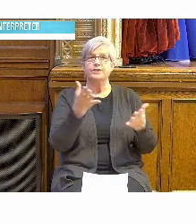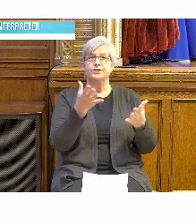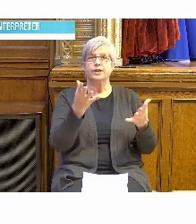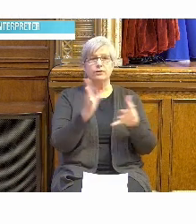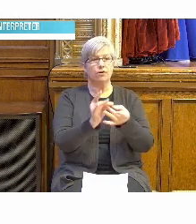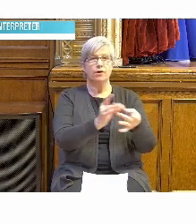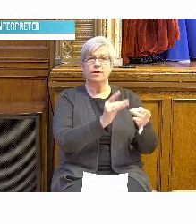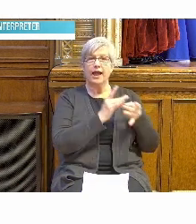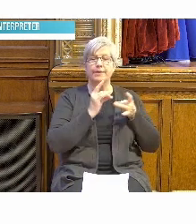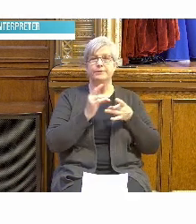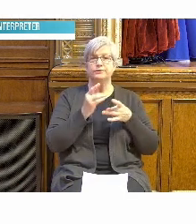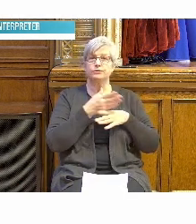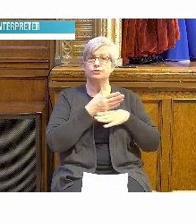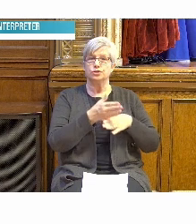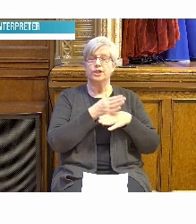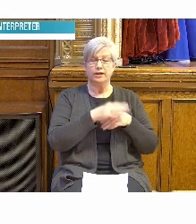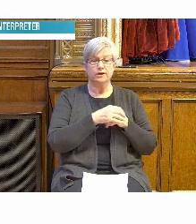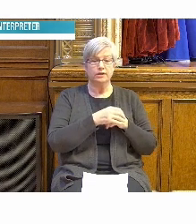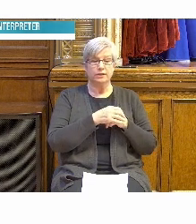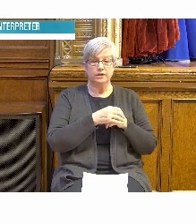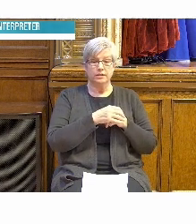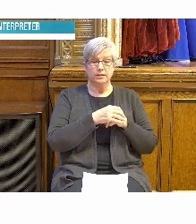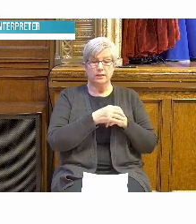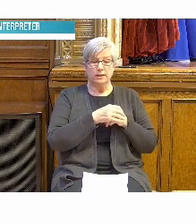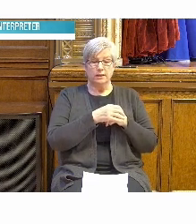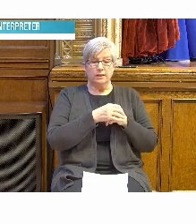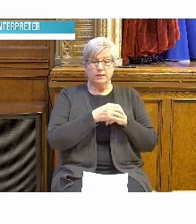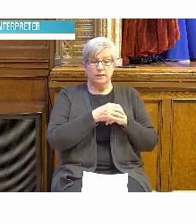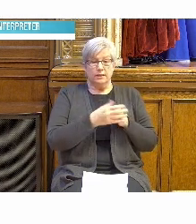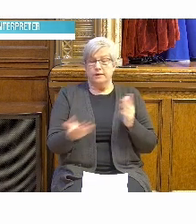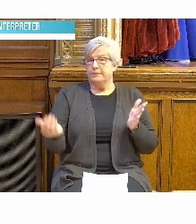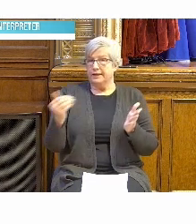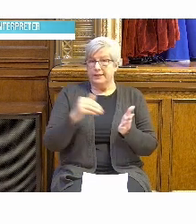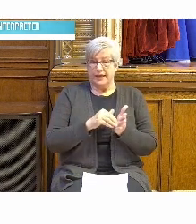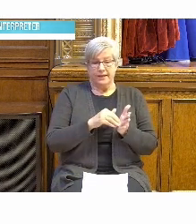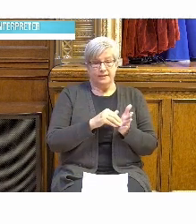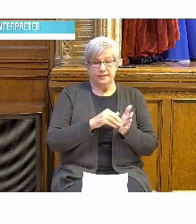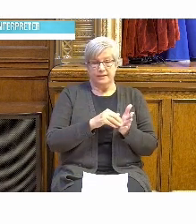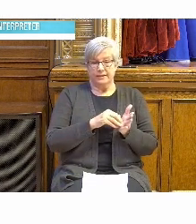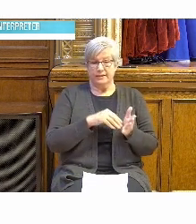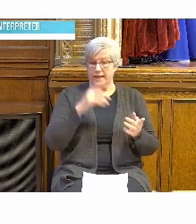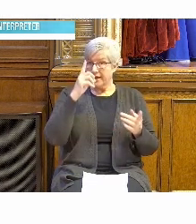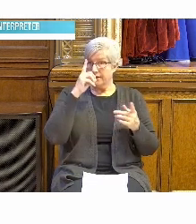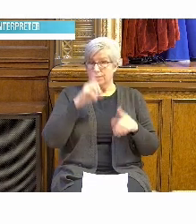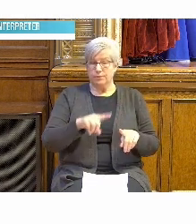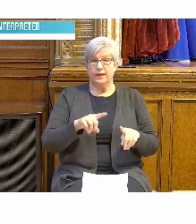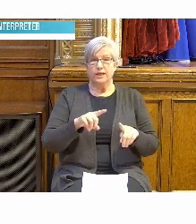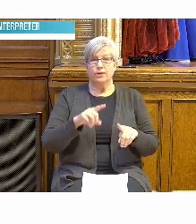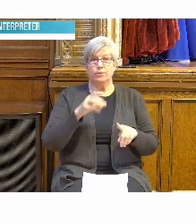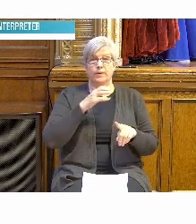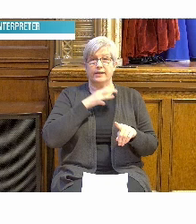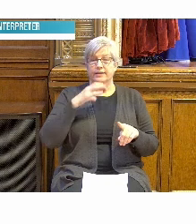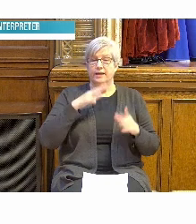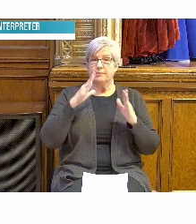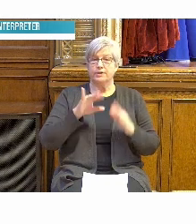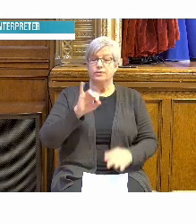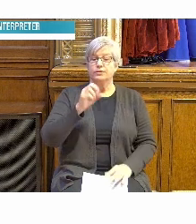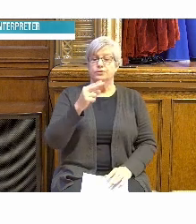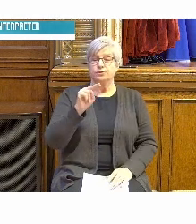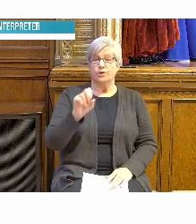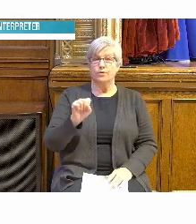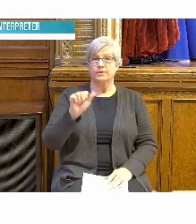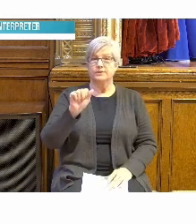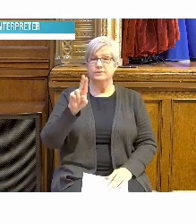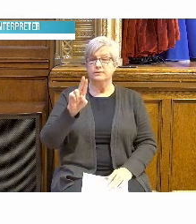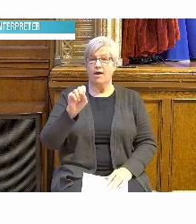group may require. Again, I agree with Commissioner Jones-Lofton. We do not